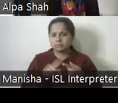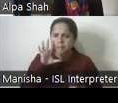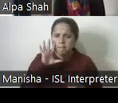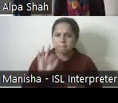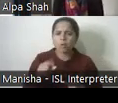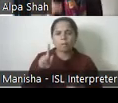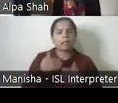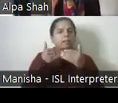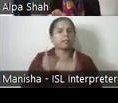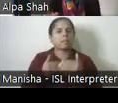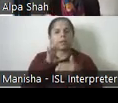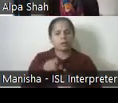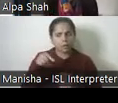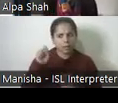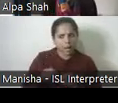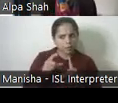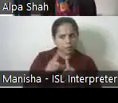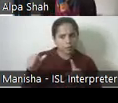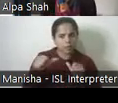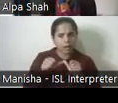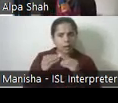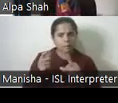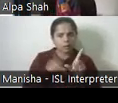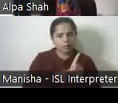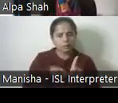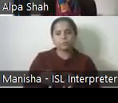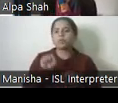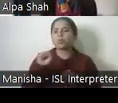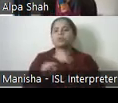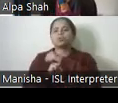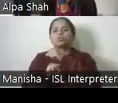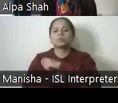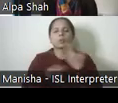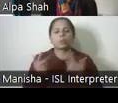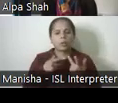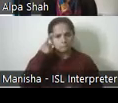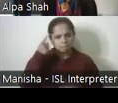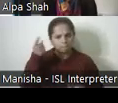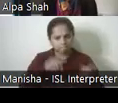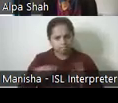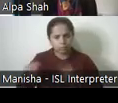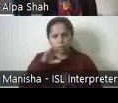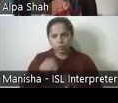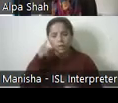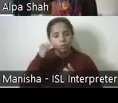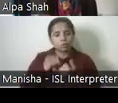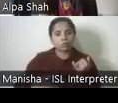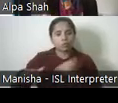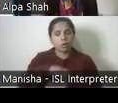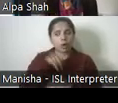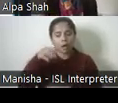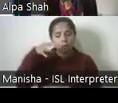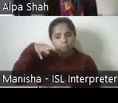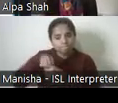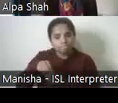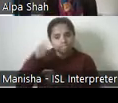limiting the ability of the structures of domination, stratification, and exploitation in penetrating their societies, allowing